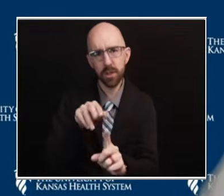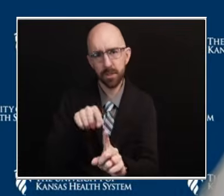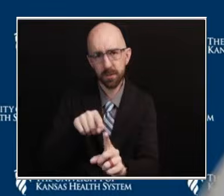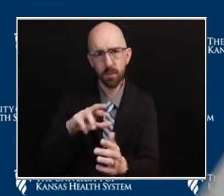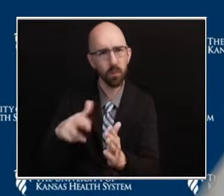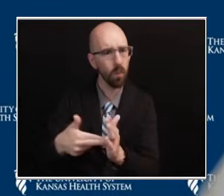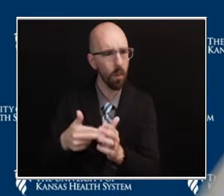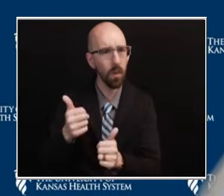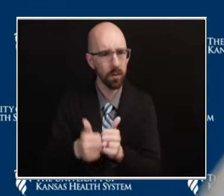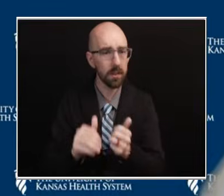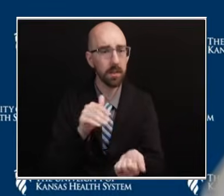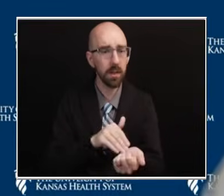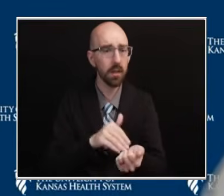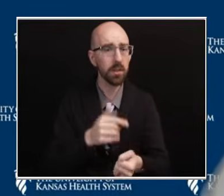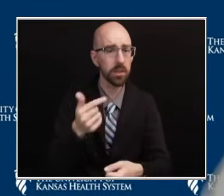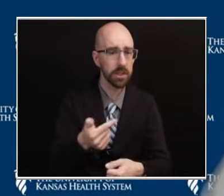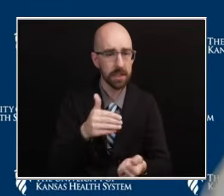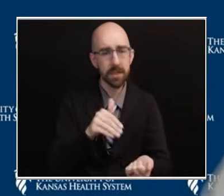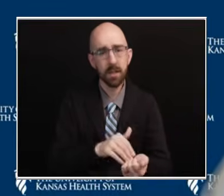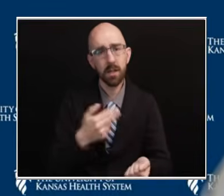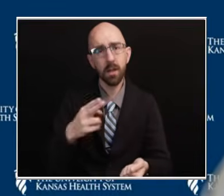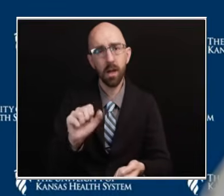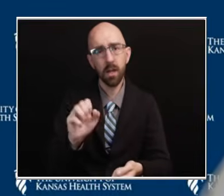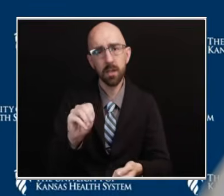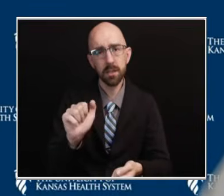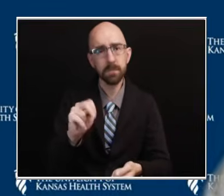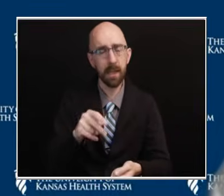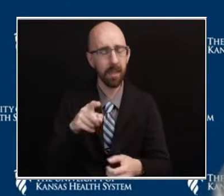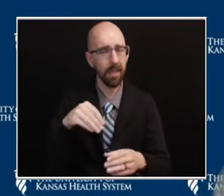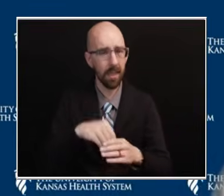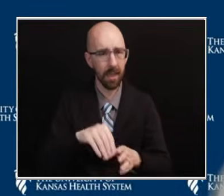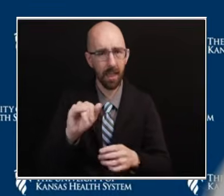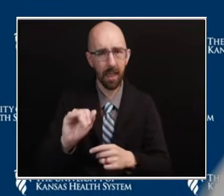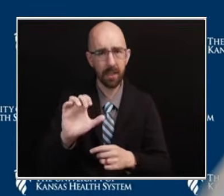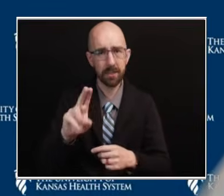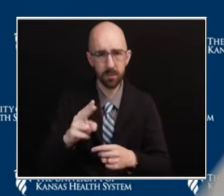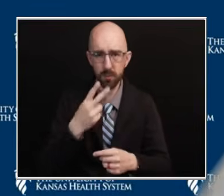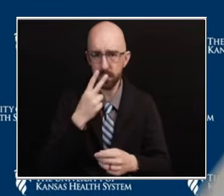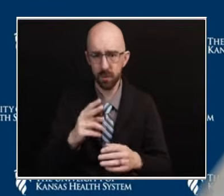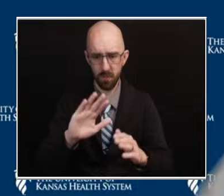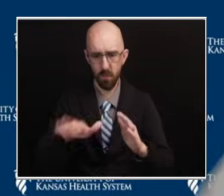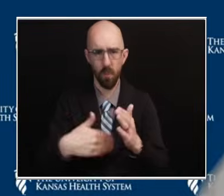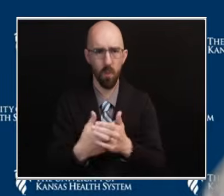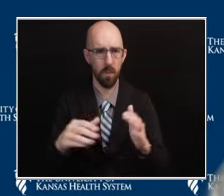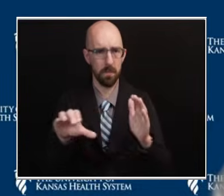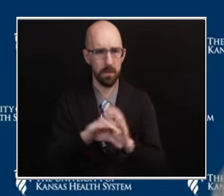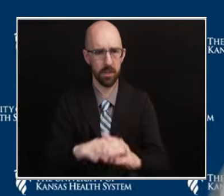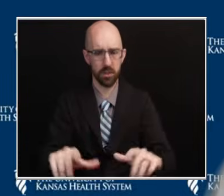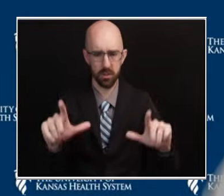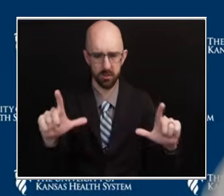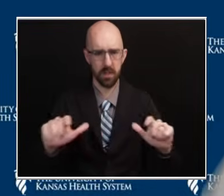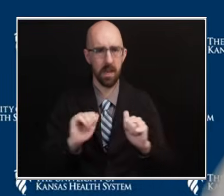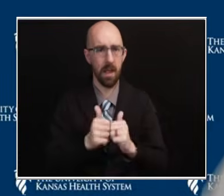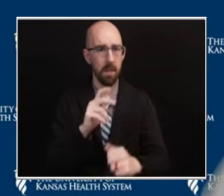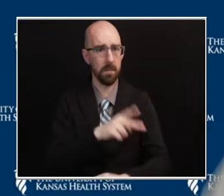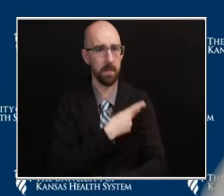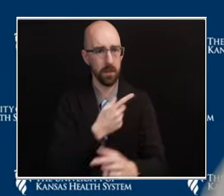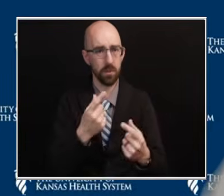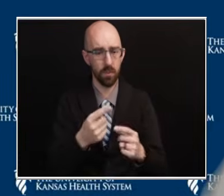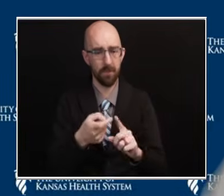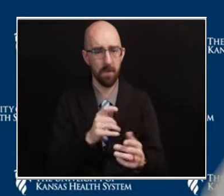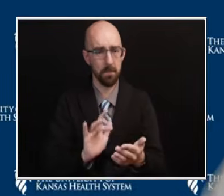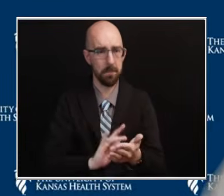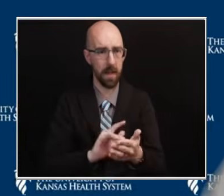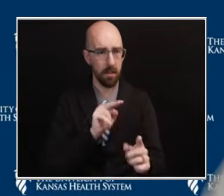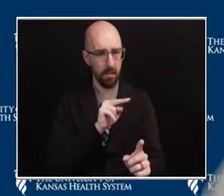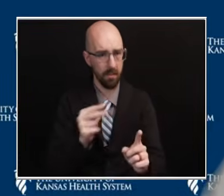Dr. Gasserun, Dr. Husband, they're in the ICU. They're looking at the whole picture of how the patient's doing from a medical standpoint as well